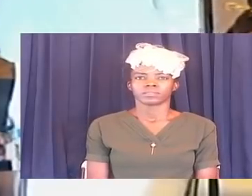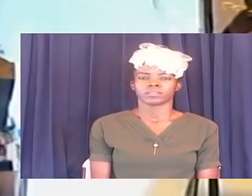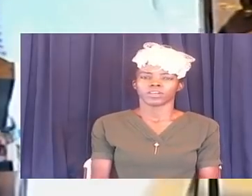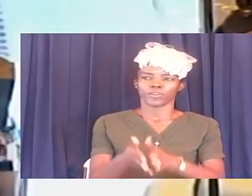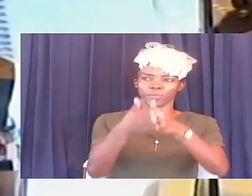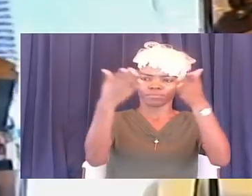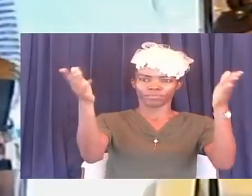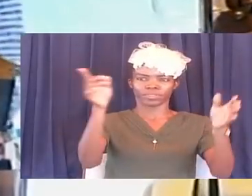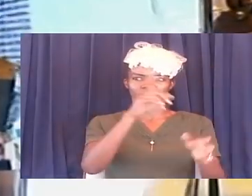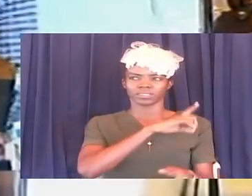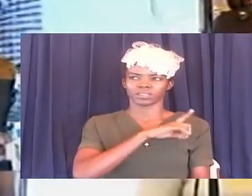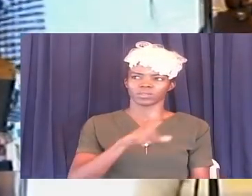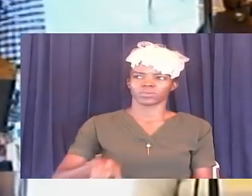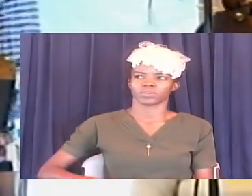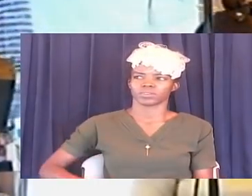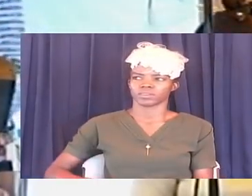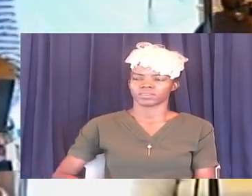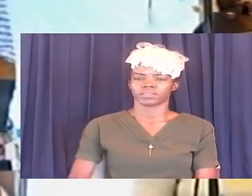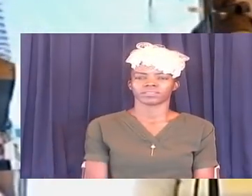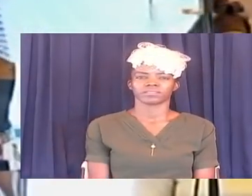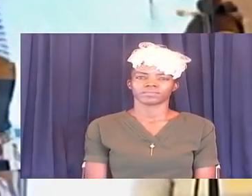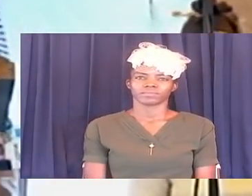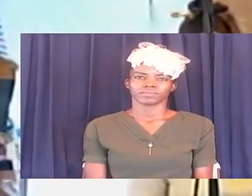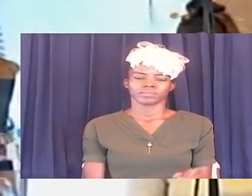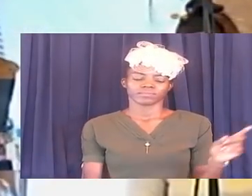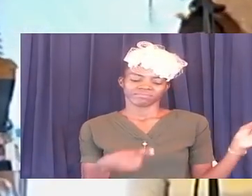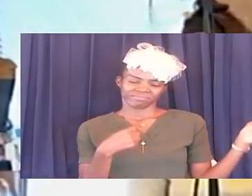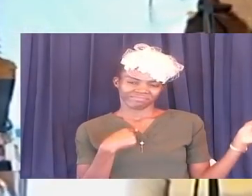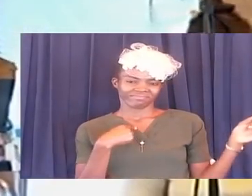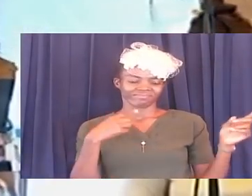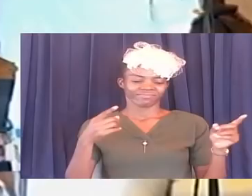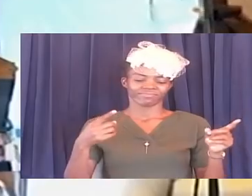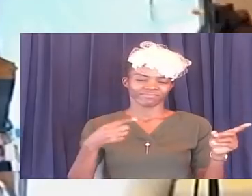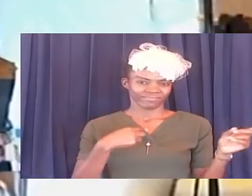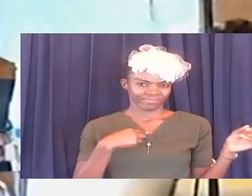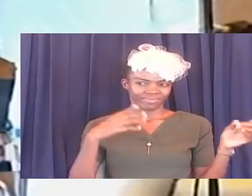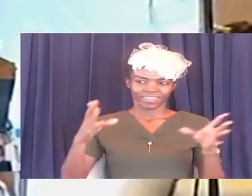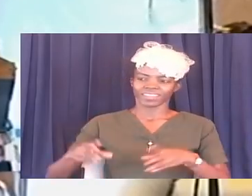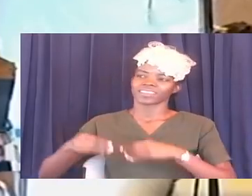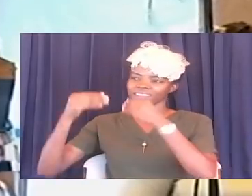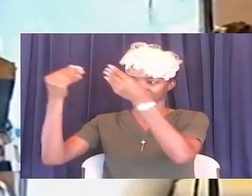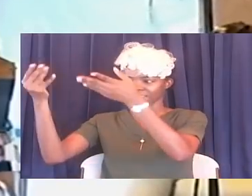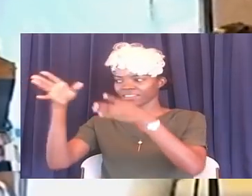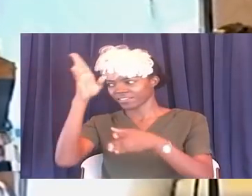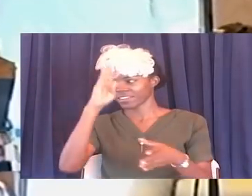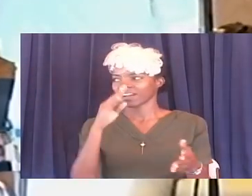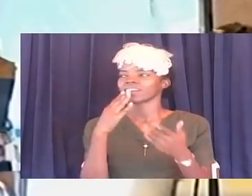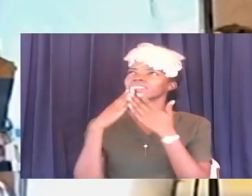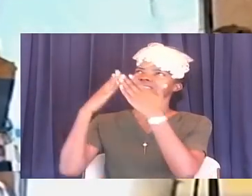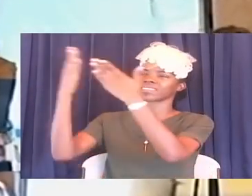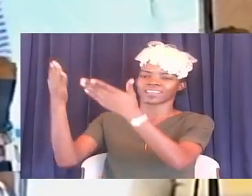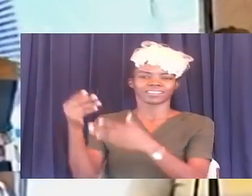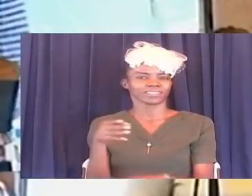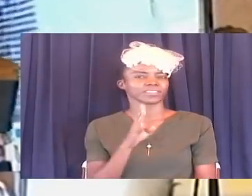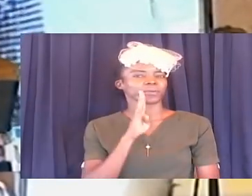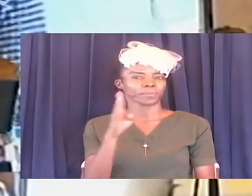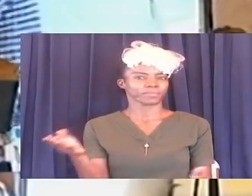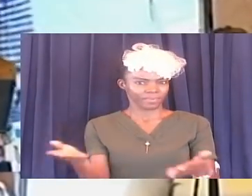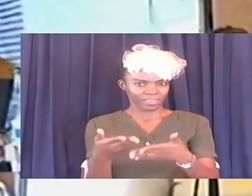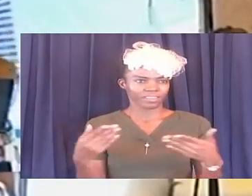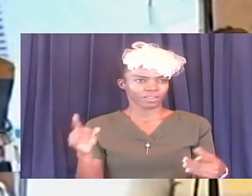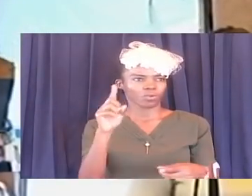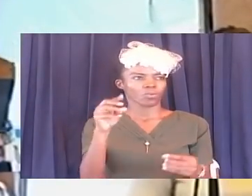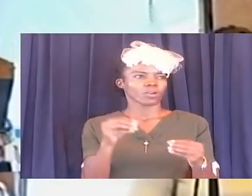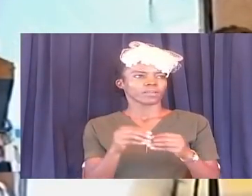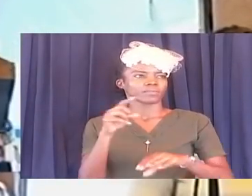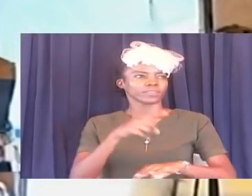Praise the Lord. Really giving God thanks to be in his house one more time. And I pray that the Lord